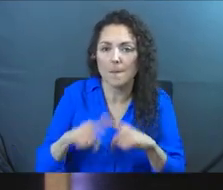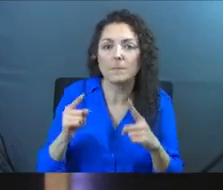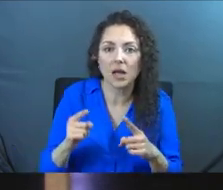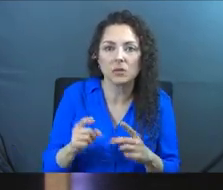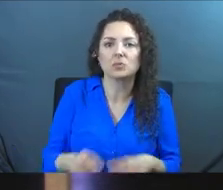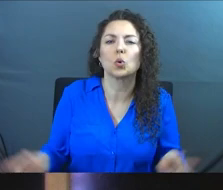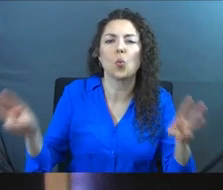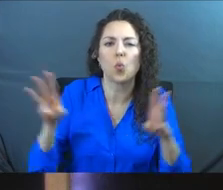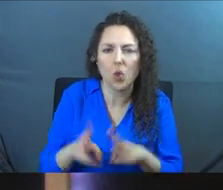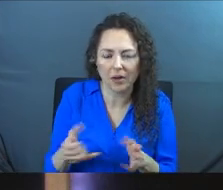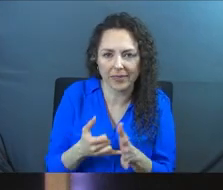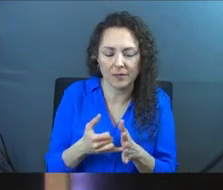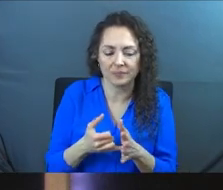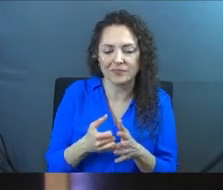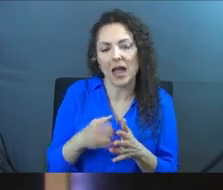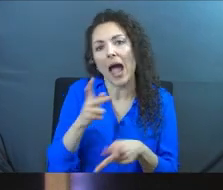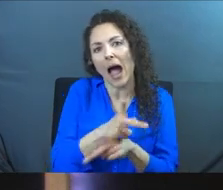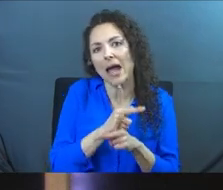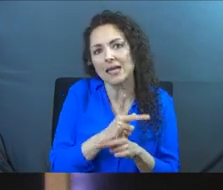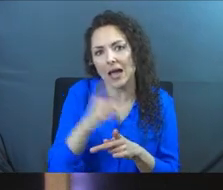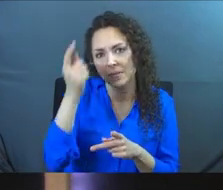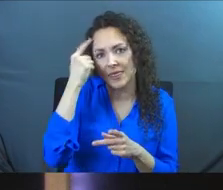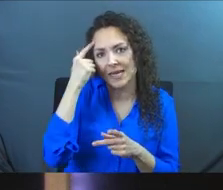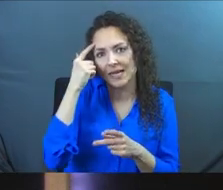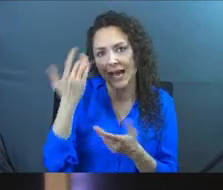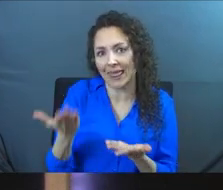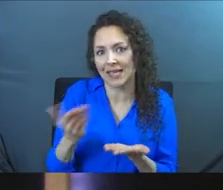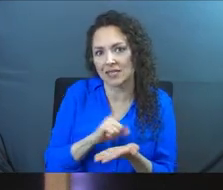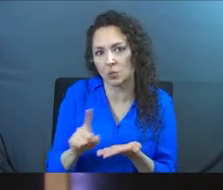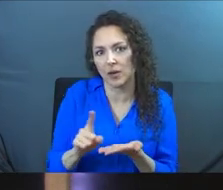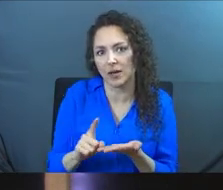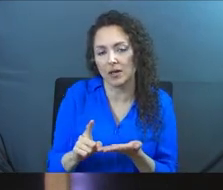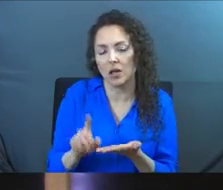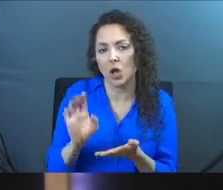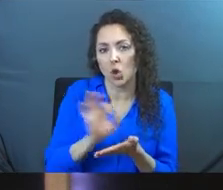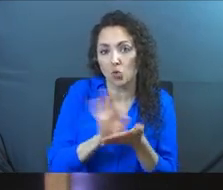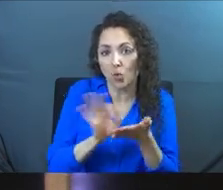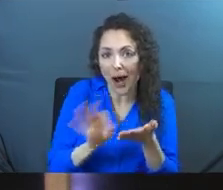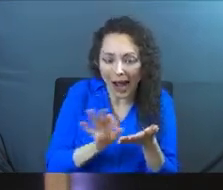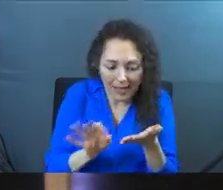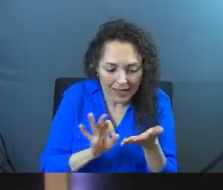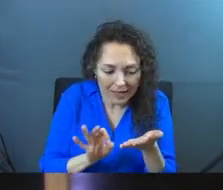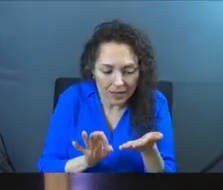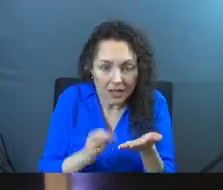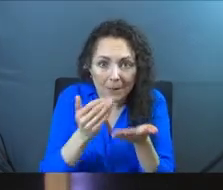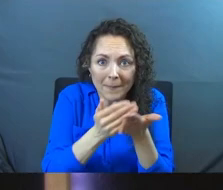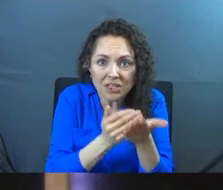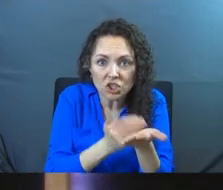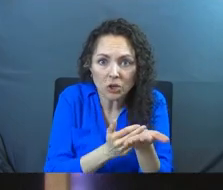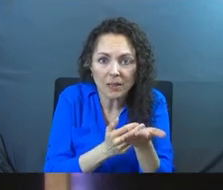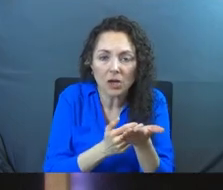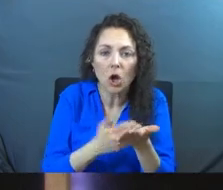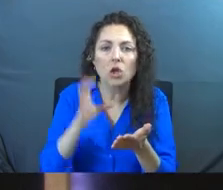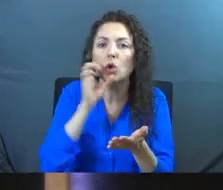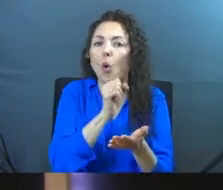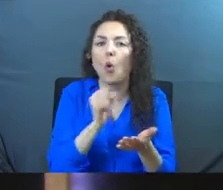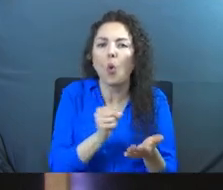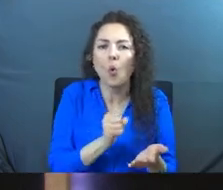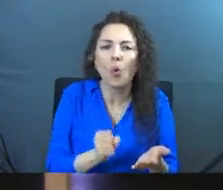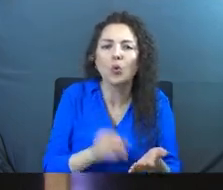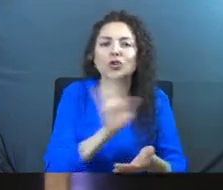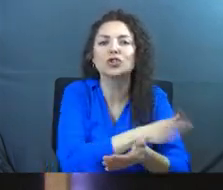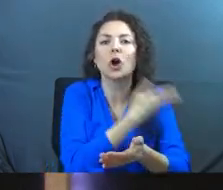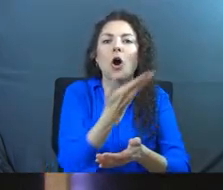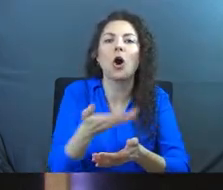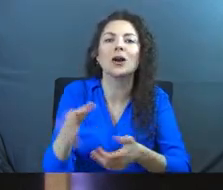it. And I kept thinking this week, writing this message, about these hymns, these old songs that we've sung throughout generations.